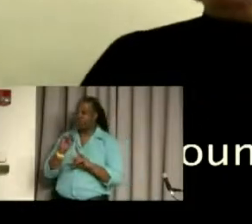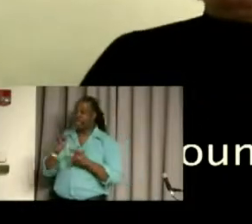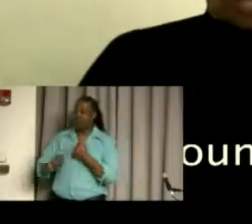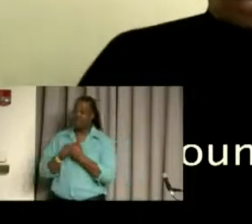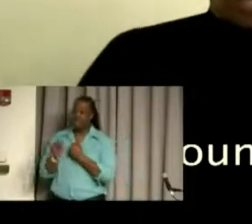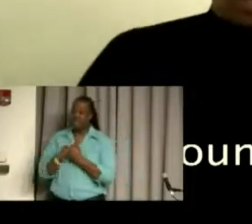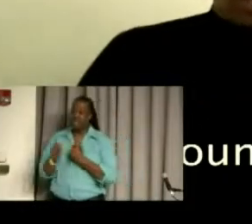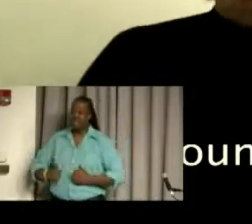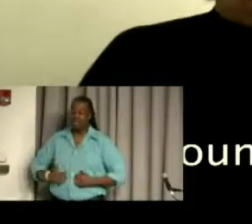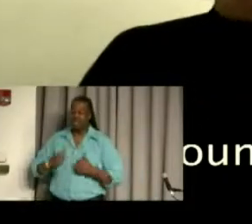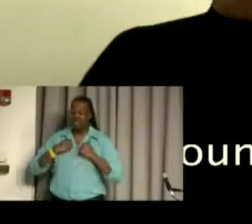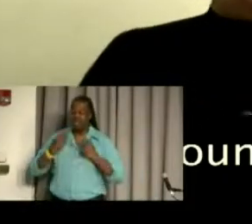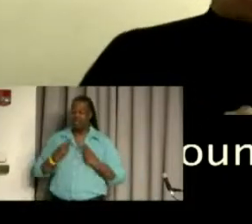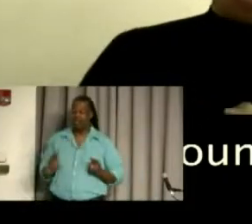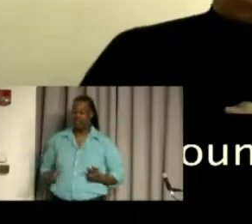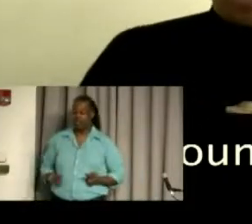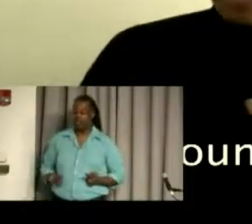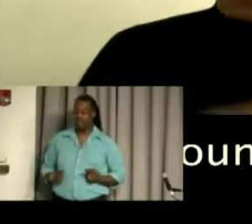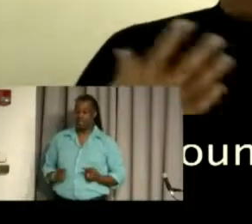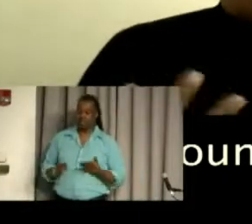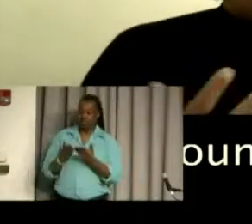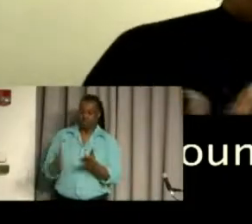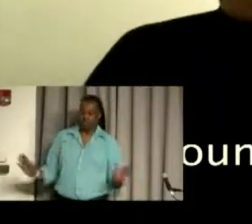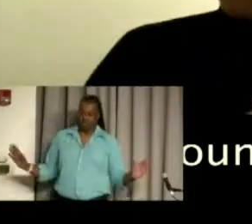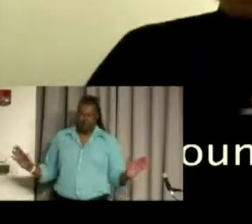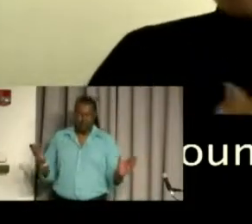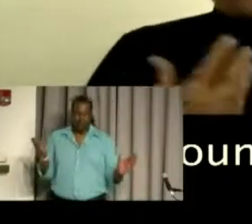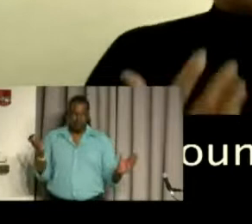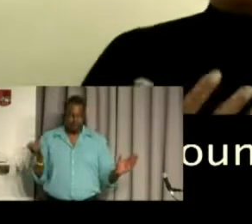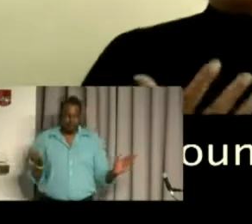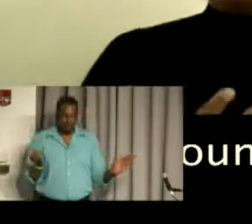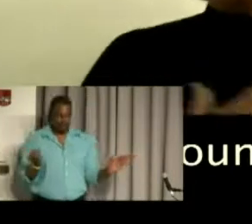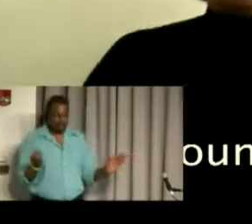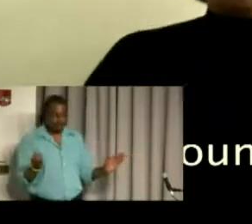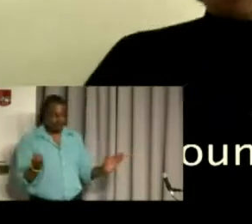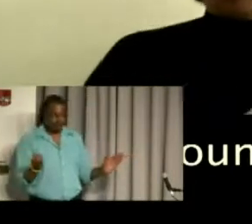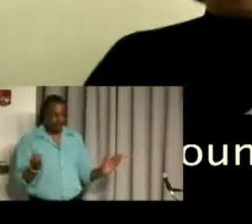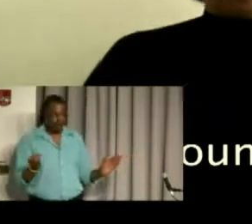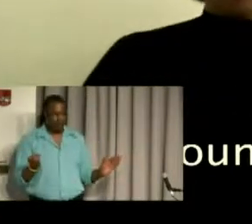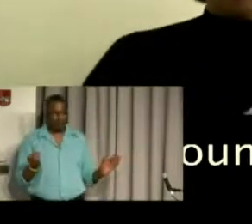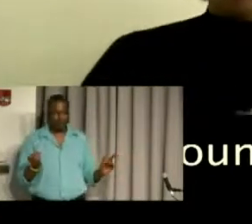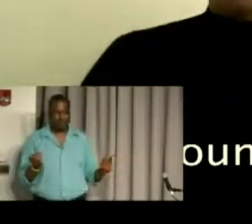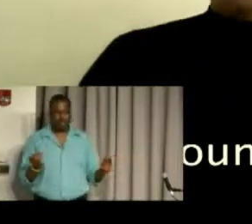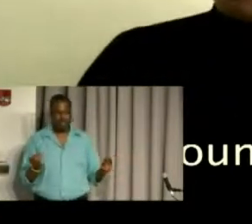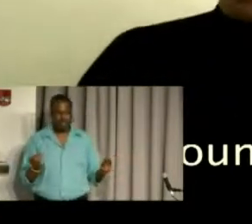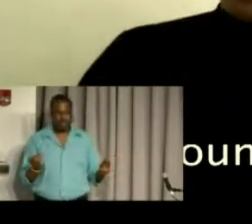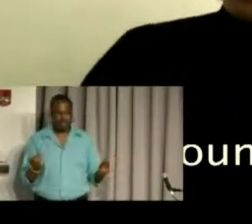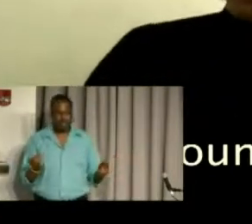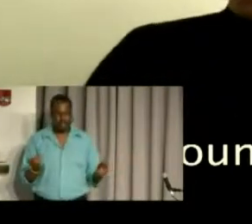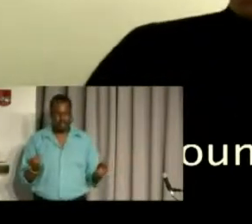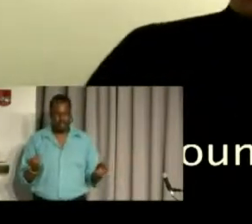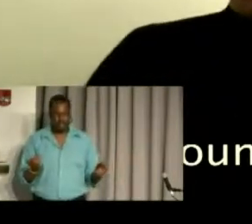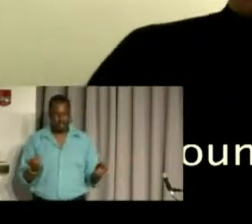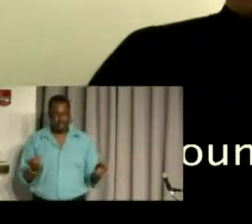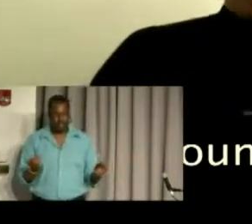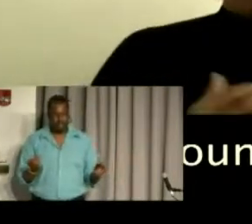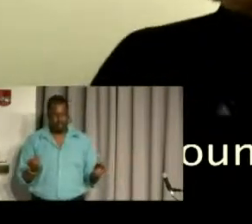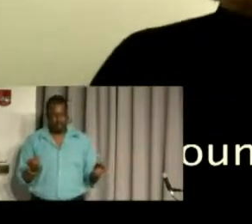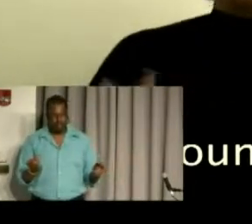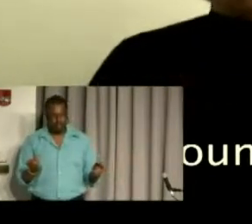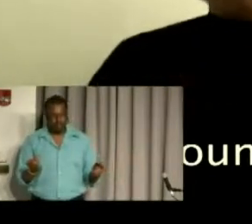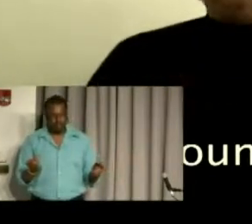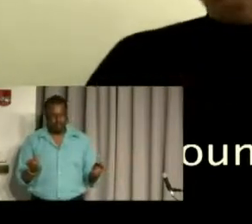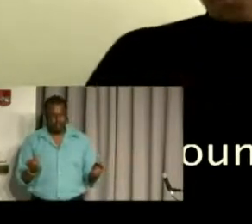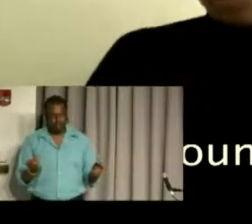large across the planet. So environmental racism experienced by one community in Louisiana